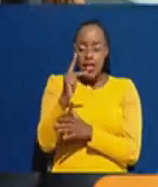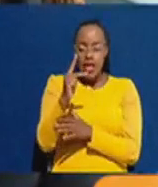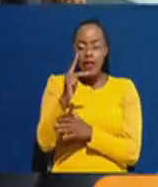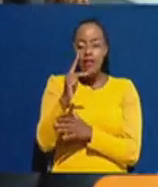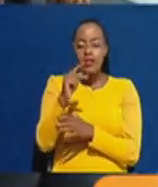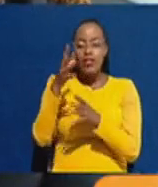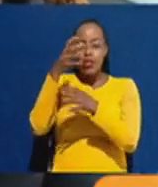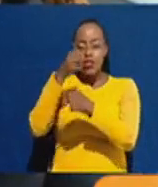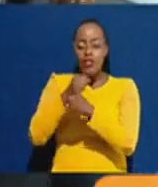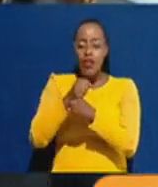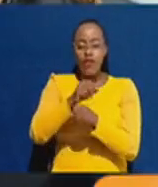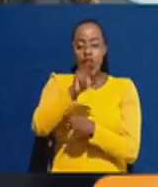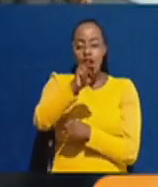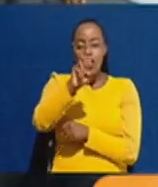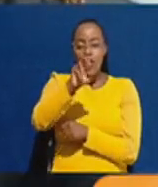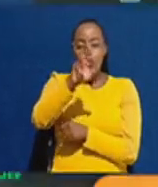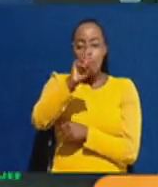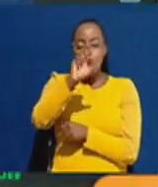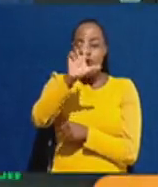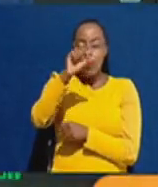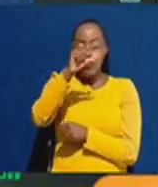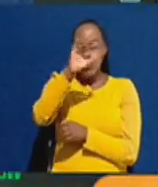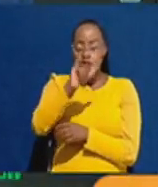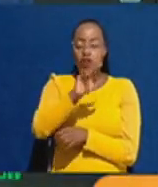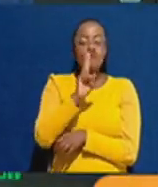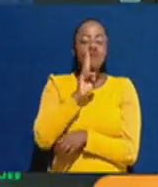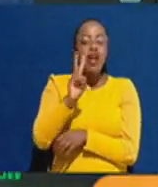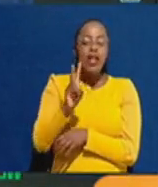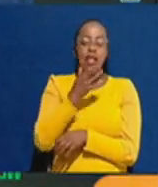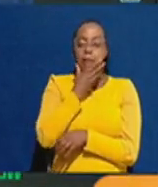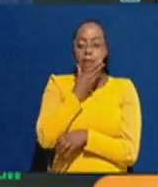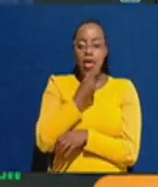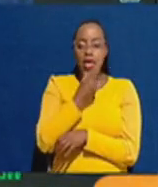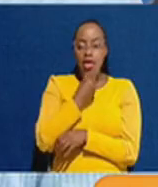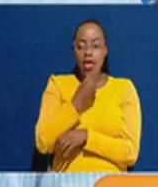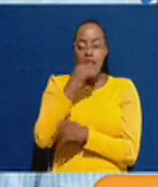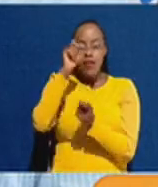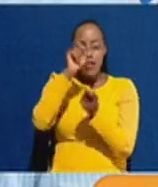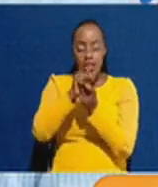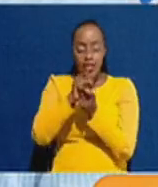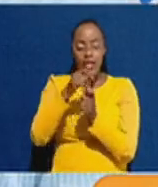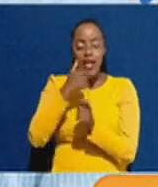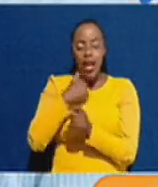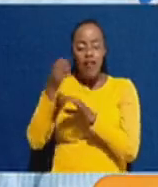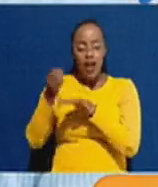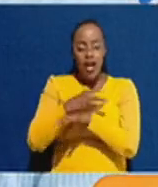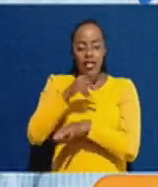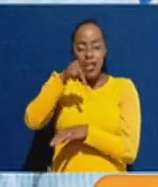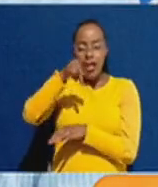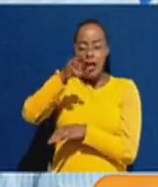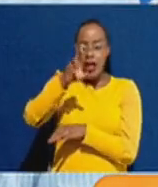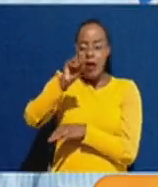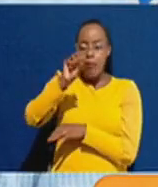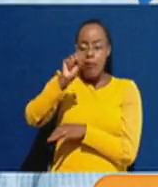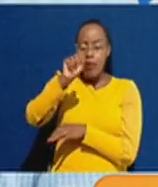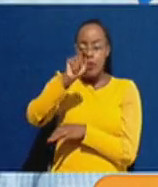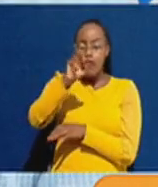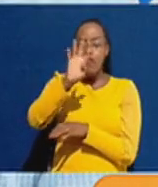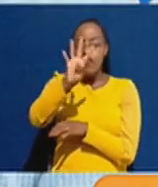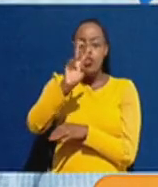Surgeons shows that at least 4,200 men in Kenya are diagnosed with prostate cancer out of the